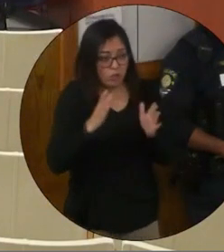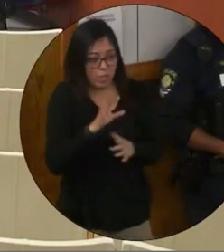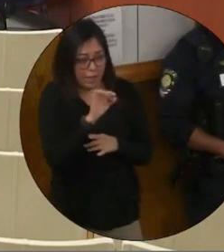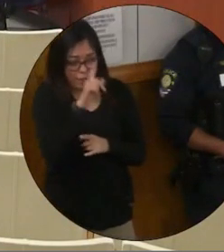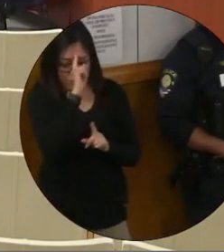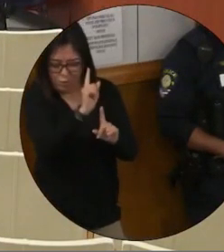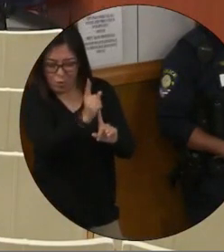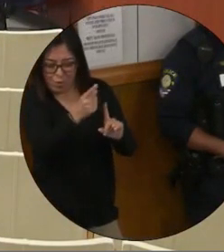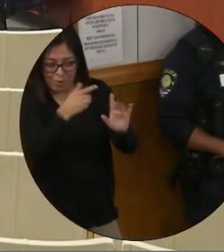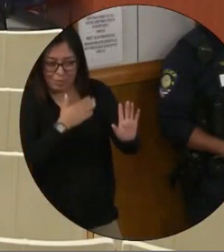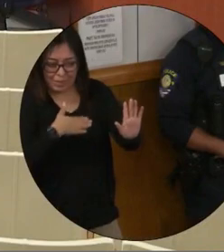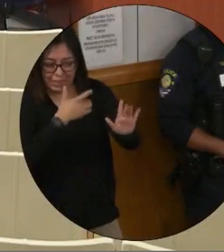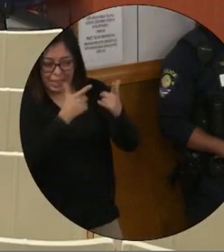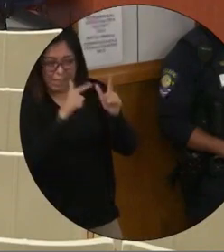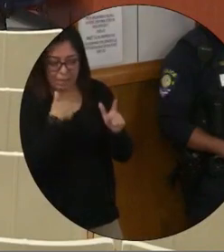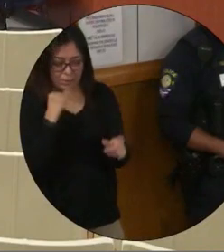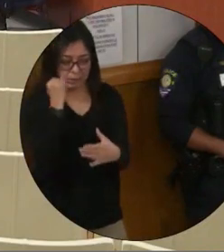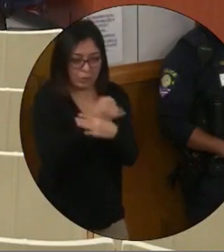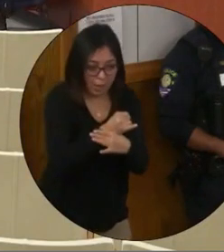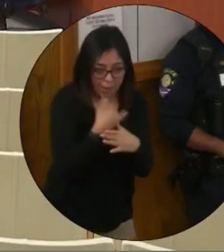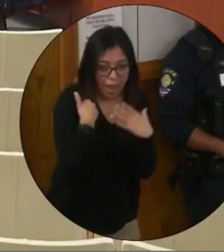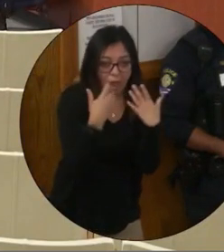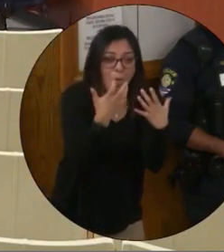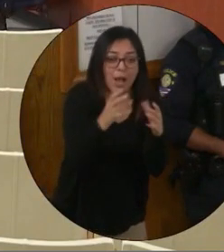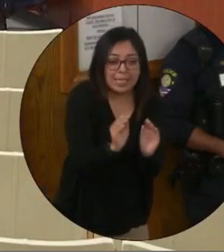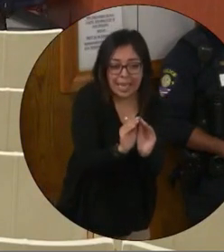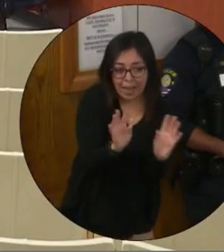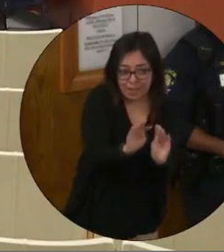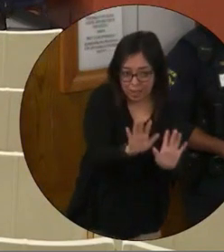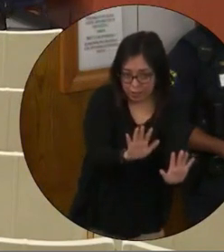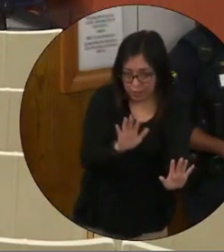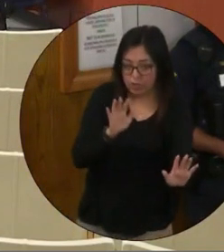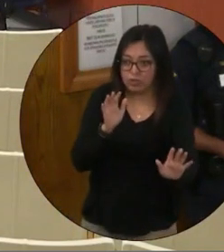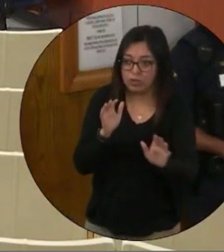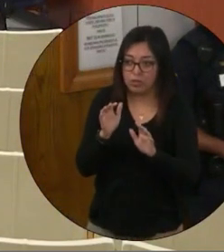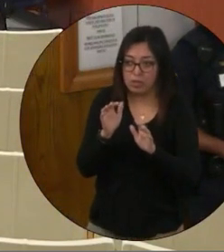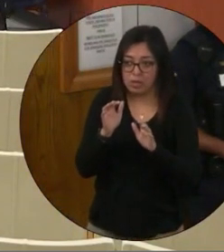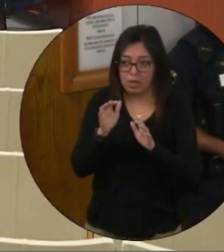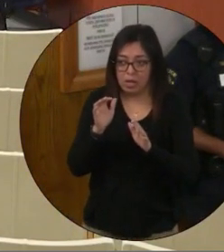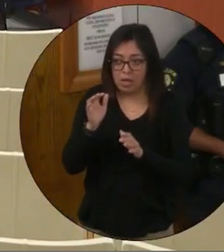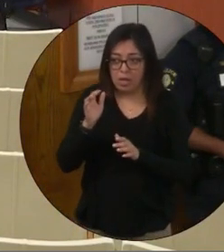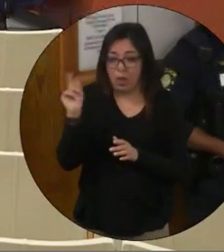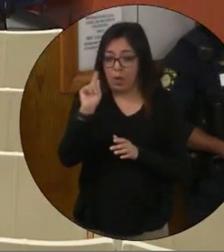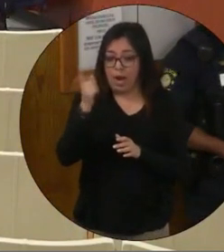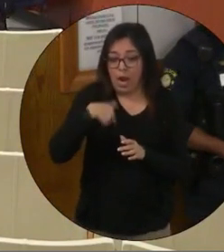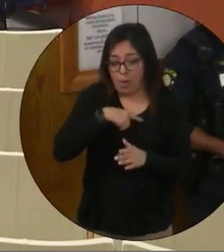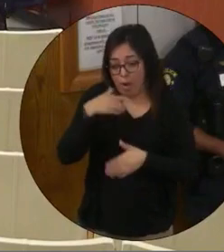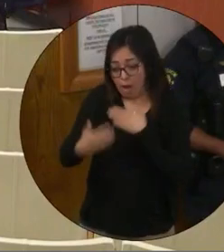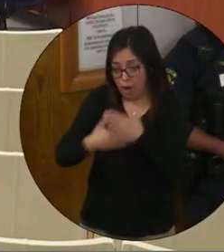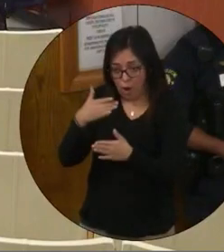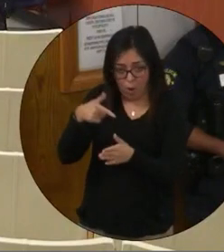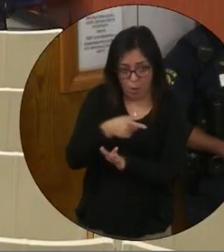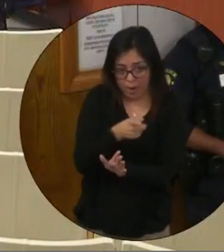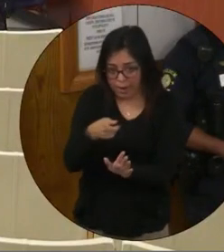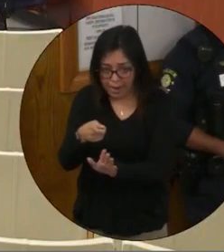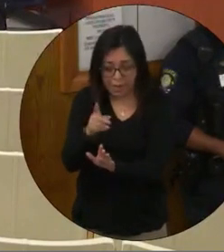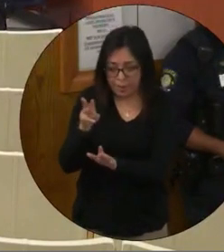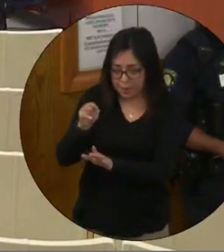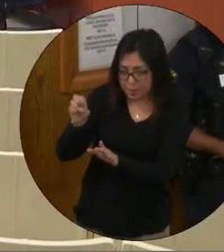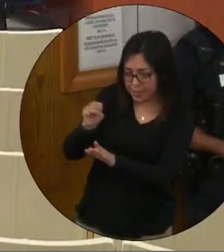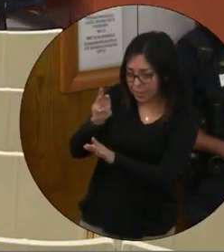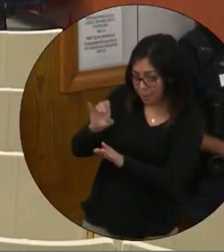moment, please let me break in. I want to get a clarification. Where we're going right now in this direction, Ms.